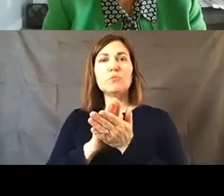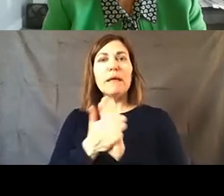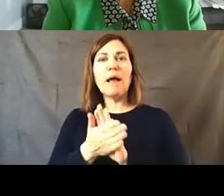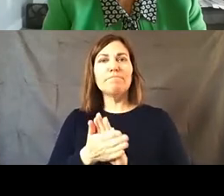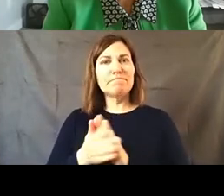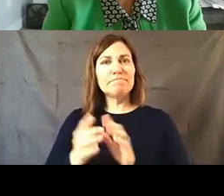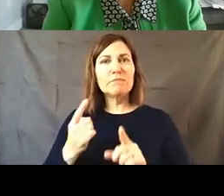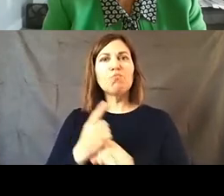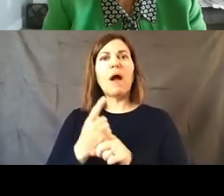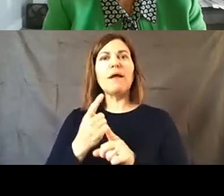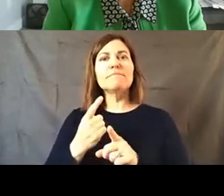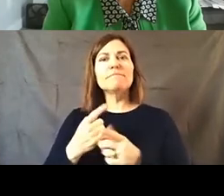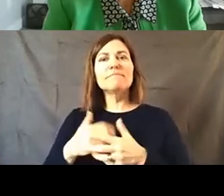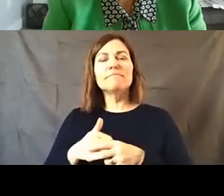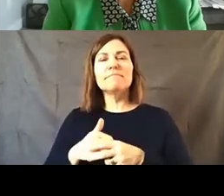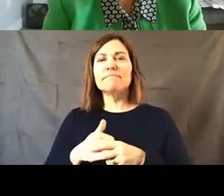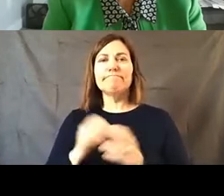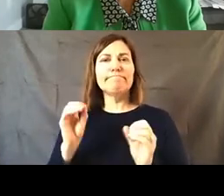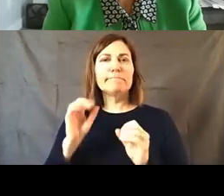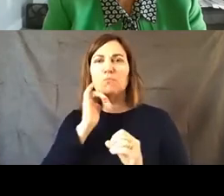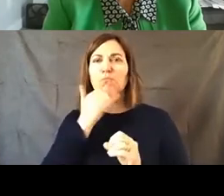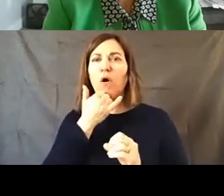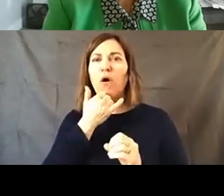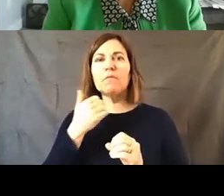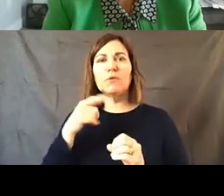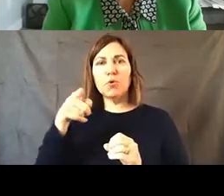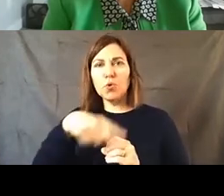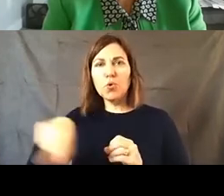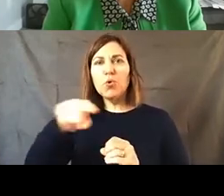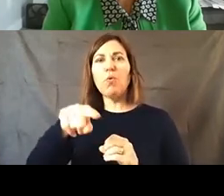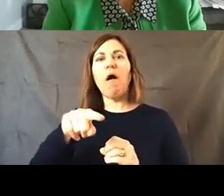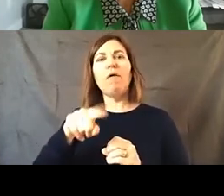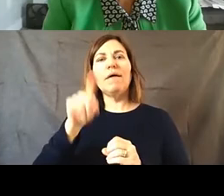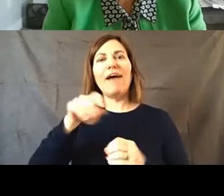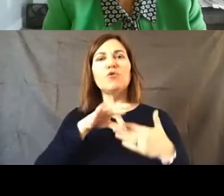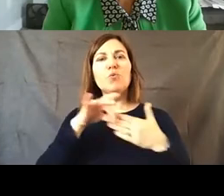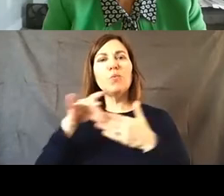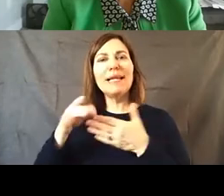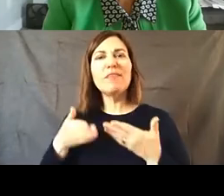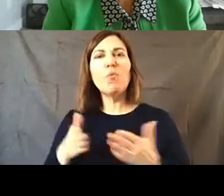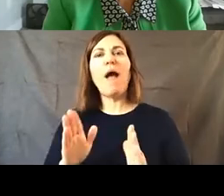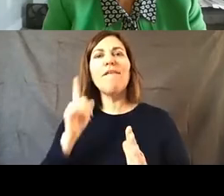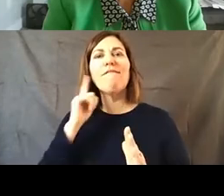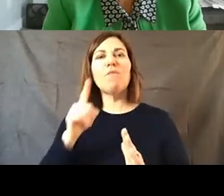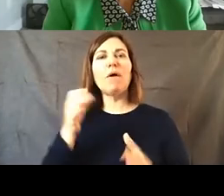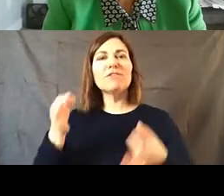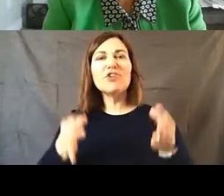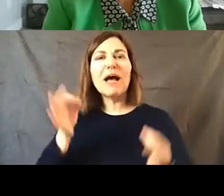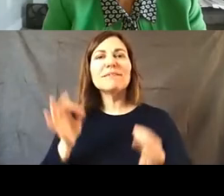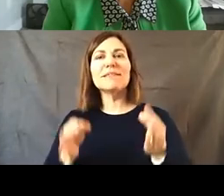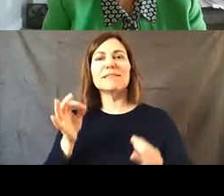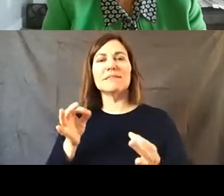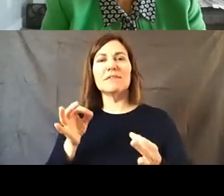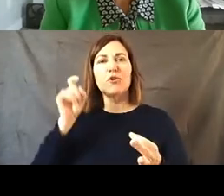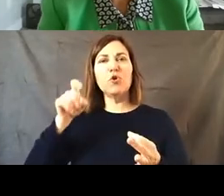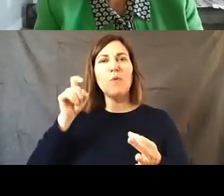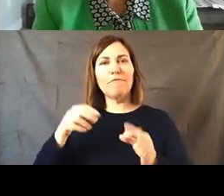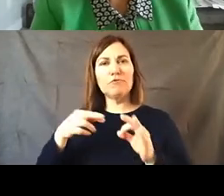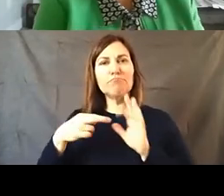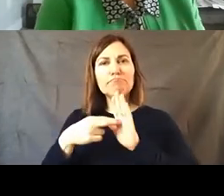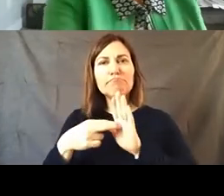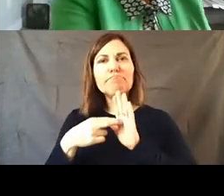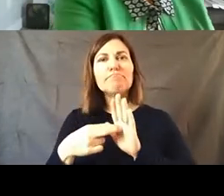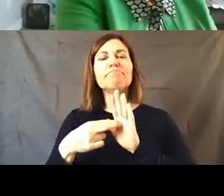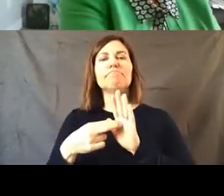way to justice. Carry the torch for justice and accountability. We have very